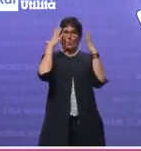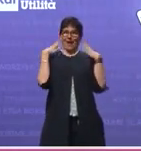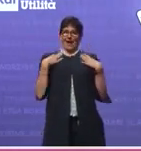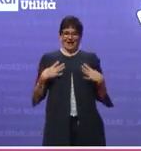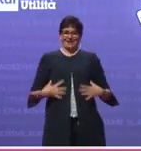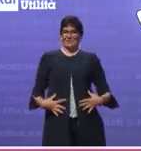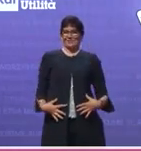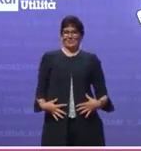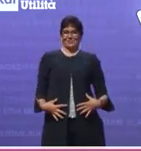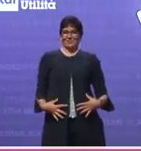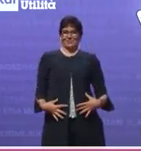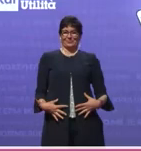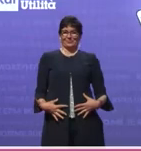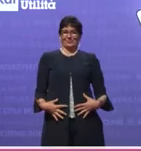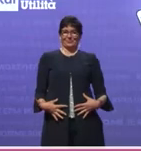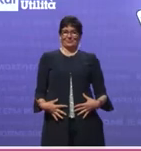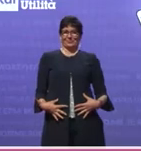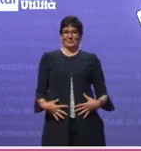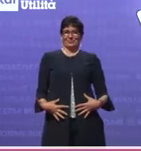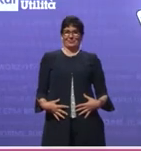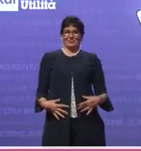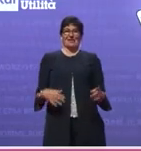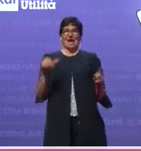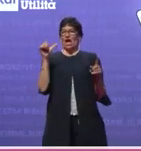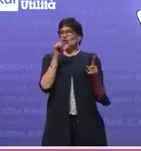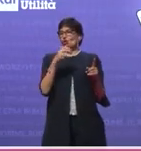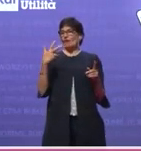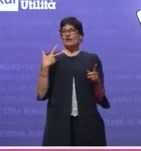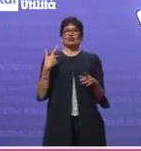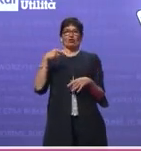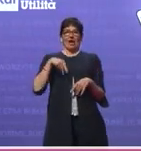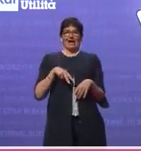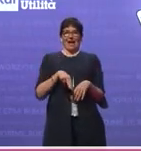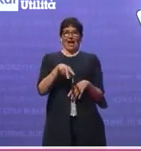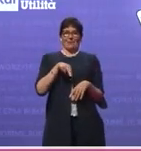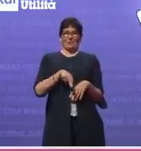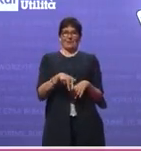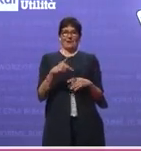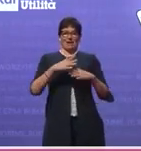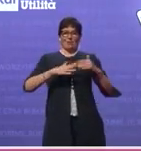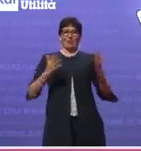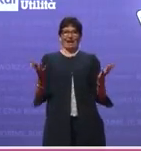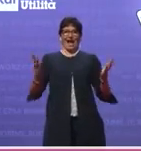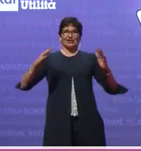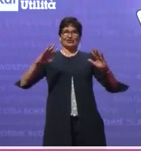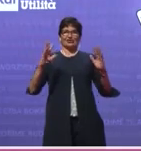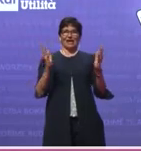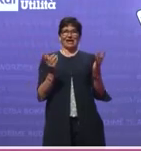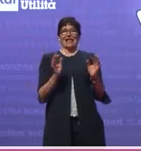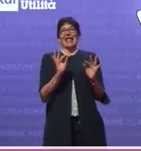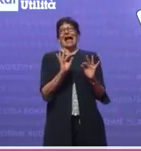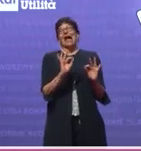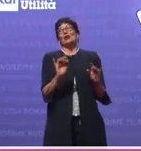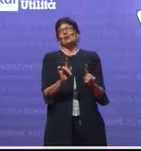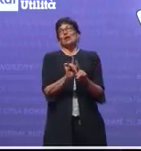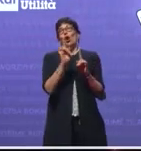walk. Sophia has walking legs in some of her versions. Some will do grasping and manipulation. Some will express